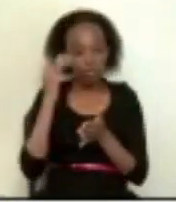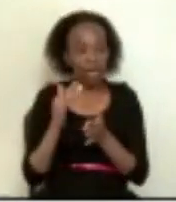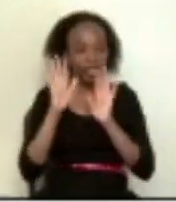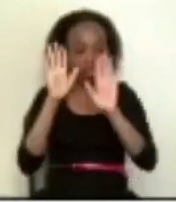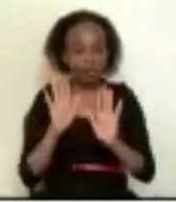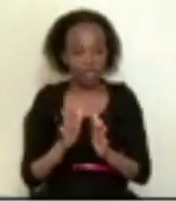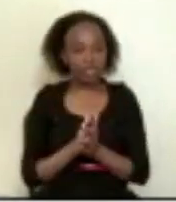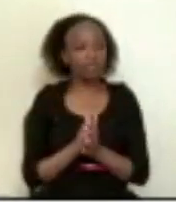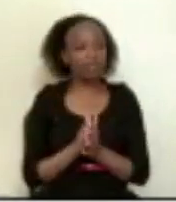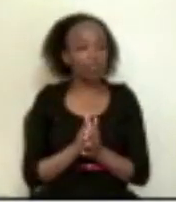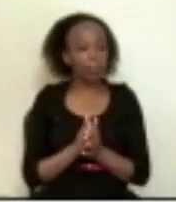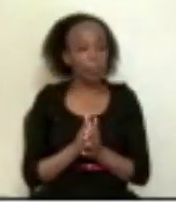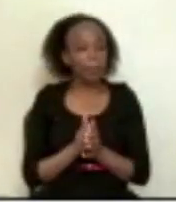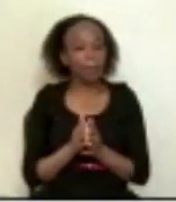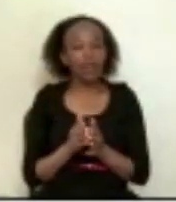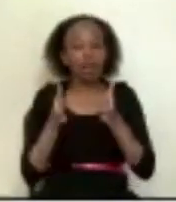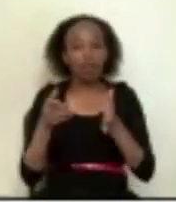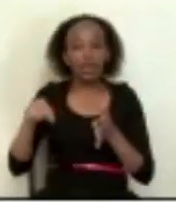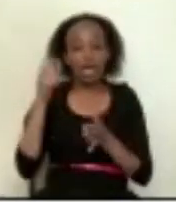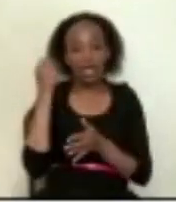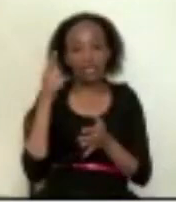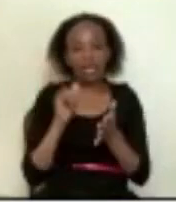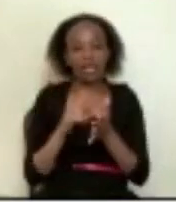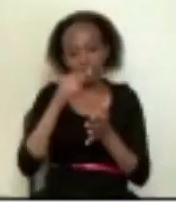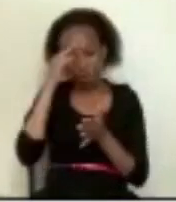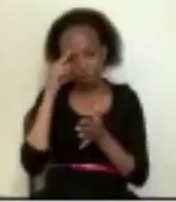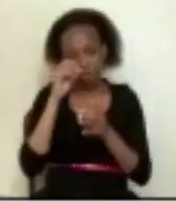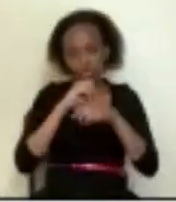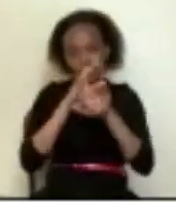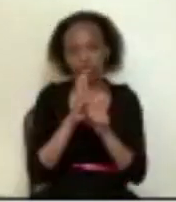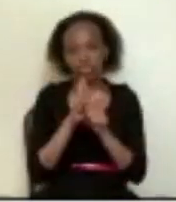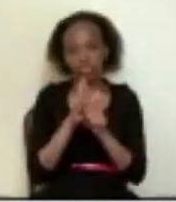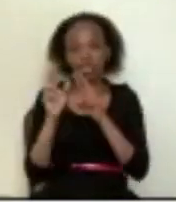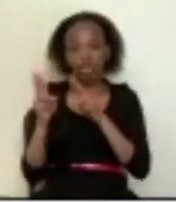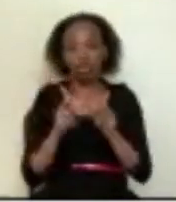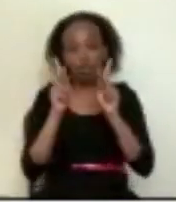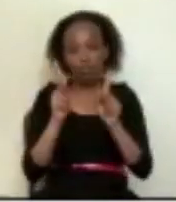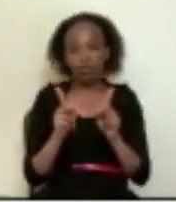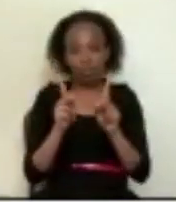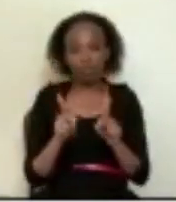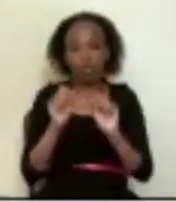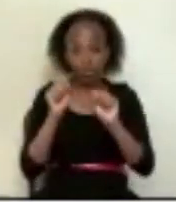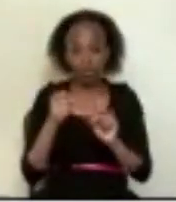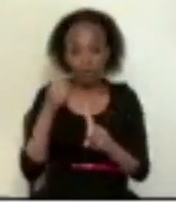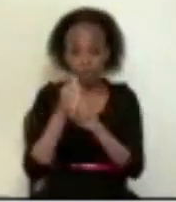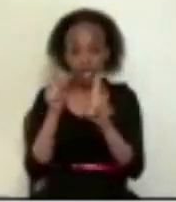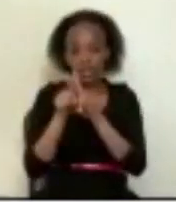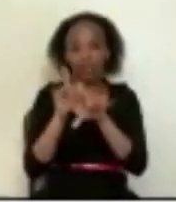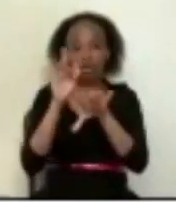right? So already we're understanding that because of the pandemic, normal people will be impacted and they'll be